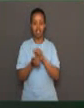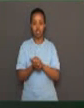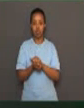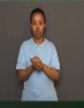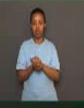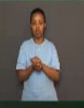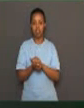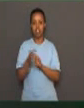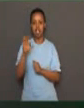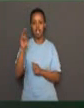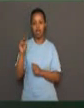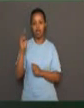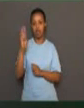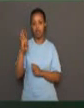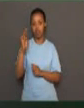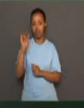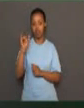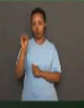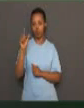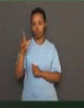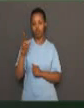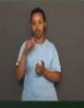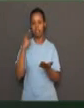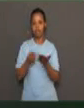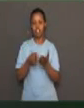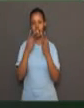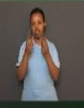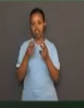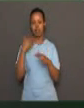for evolution from embryology.